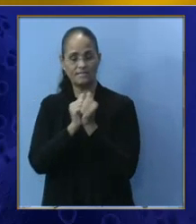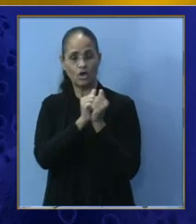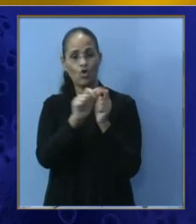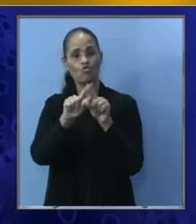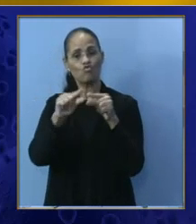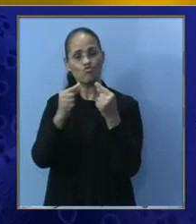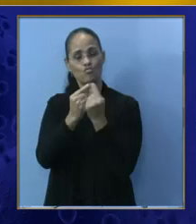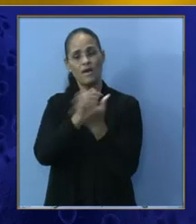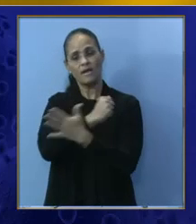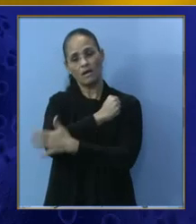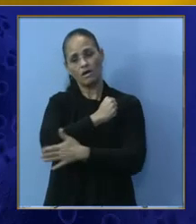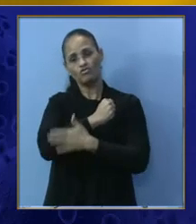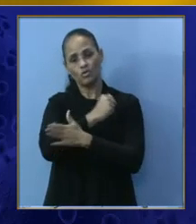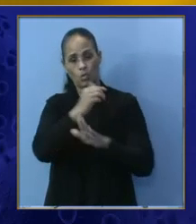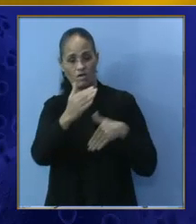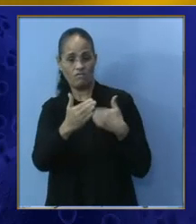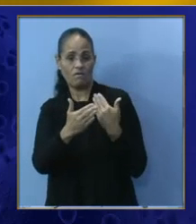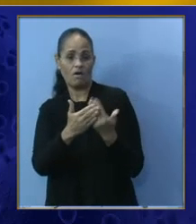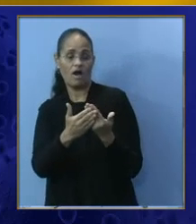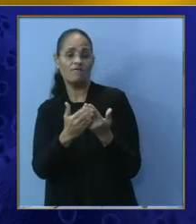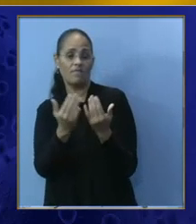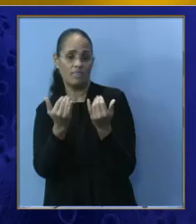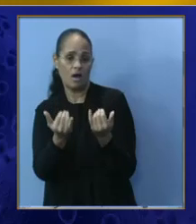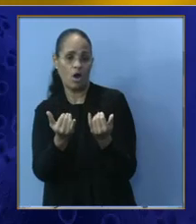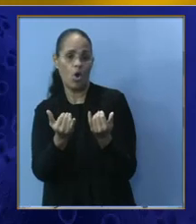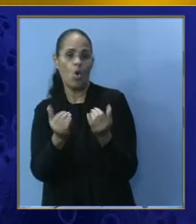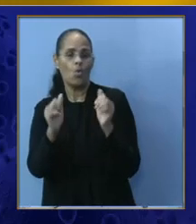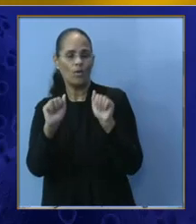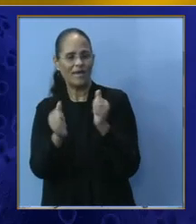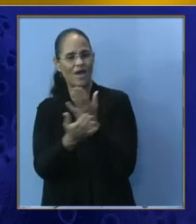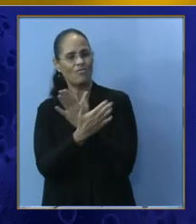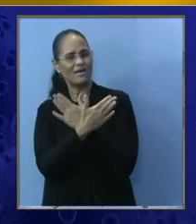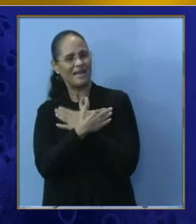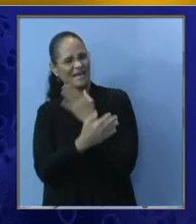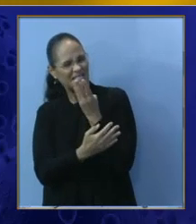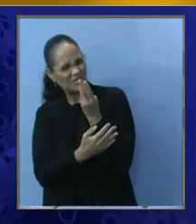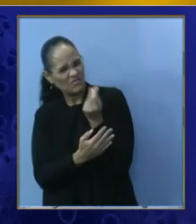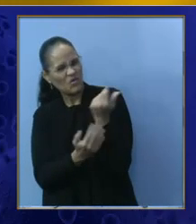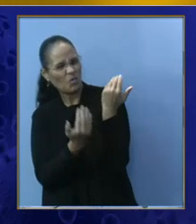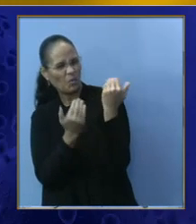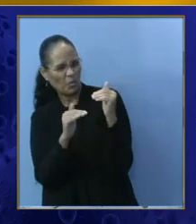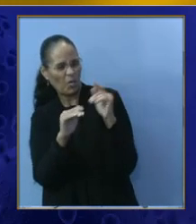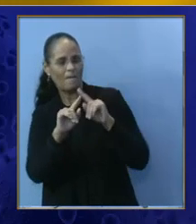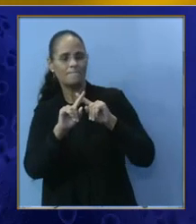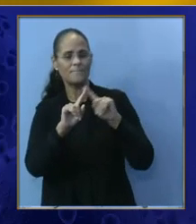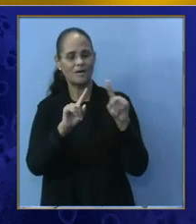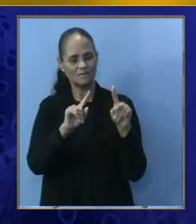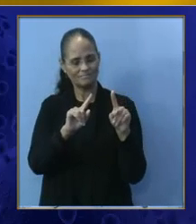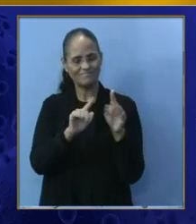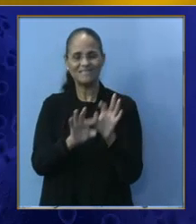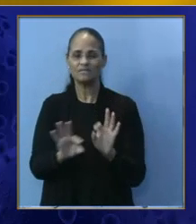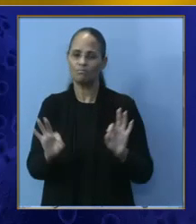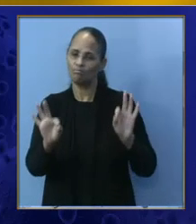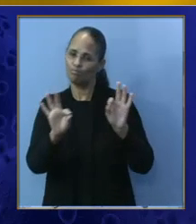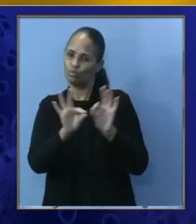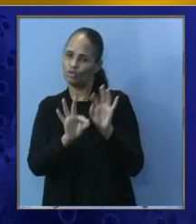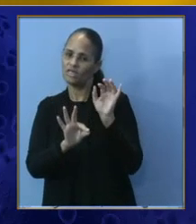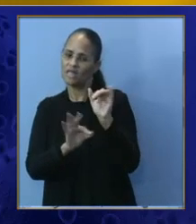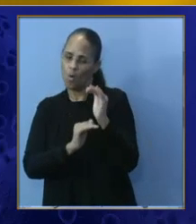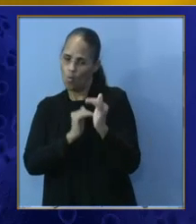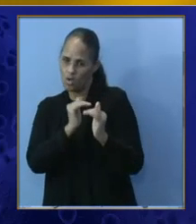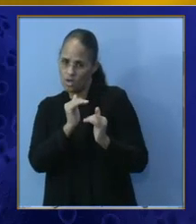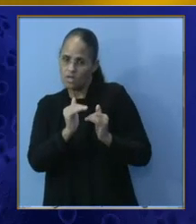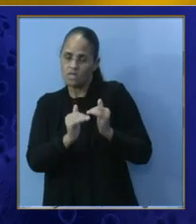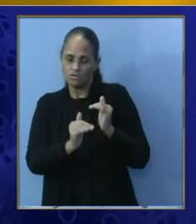we've gotten to the place where we can relax some of these restrictions. However, it is important that we